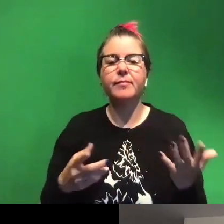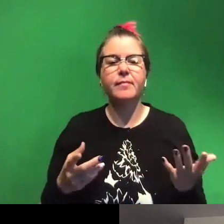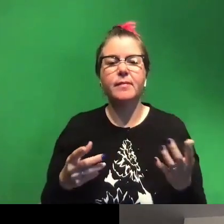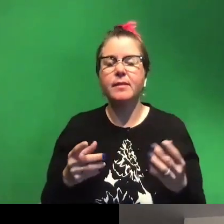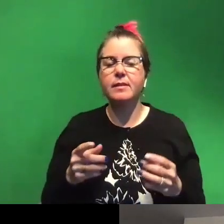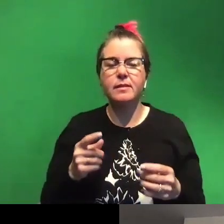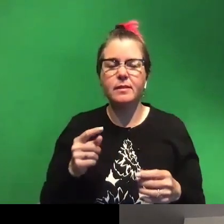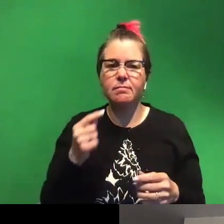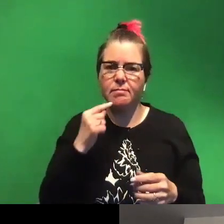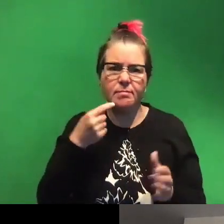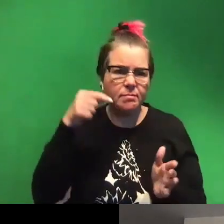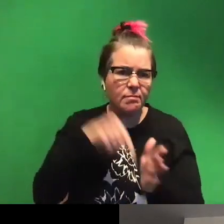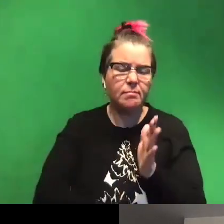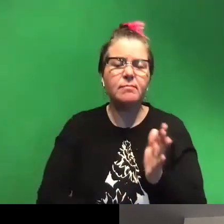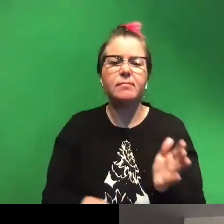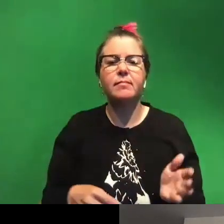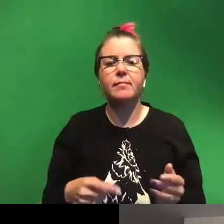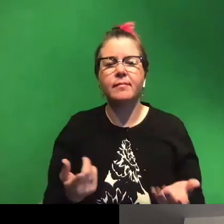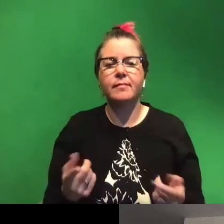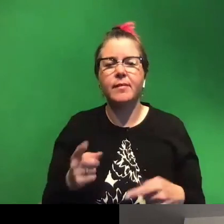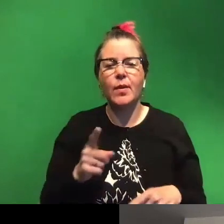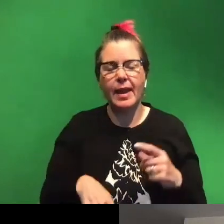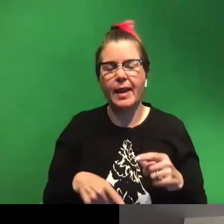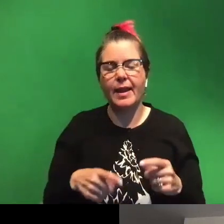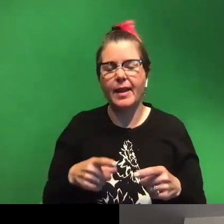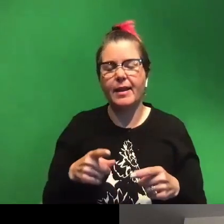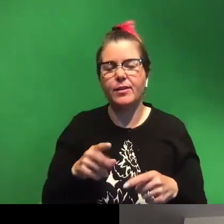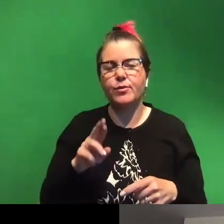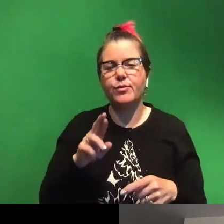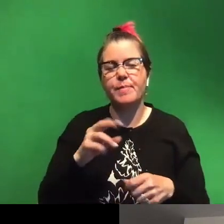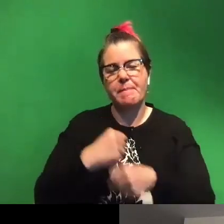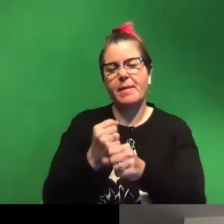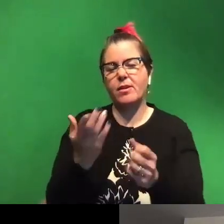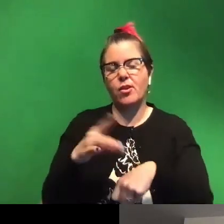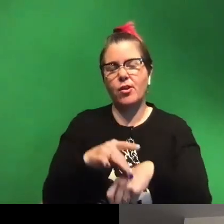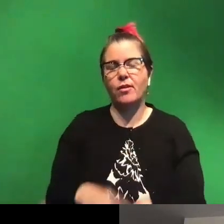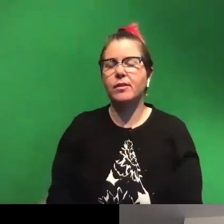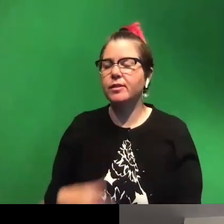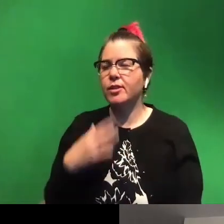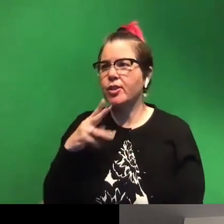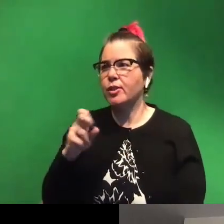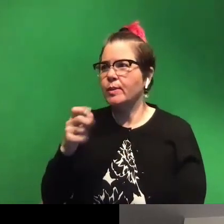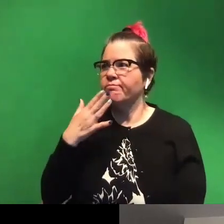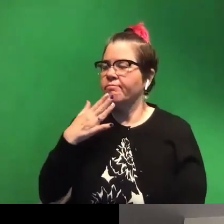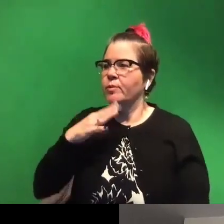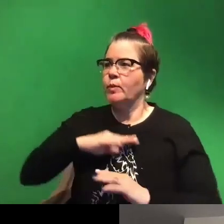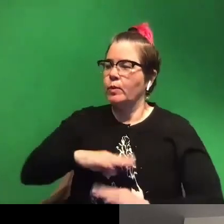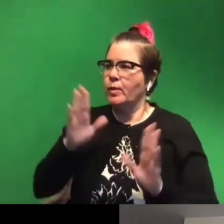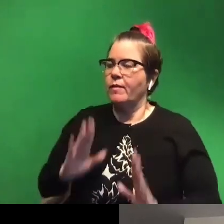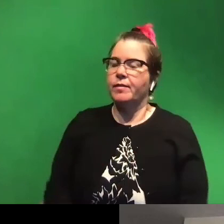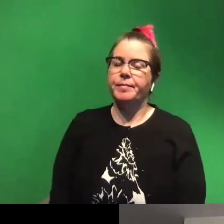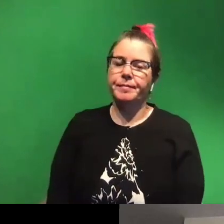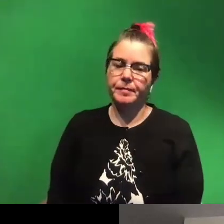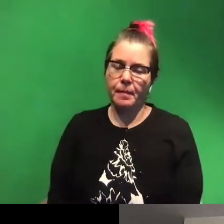extreme that you cannot reproduce on Earth. That's great news. Love to hear it. Yeah. Wonderful. Okay.